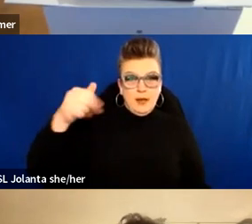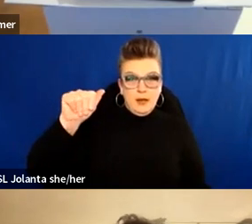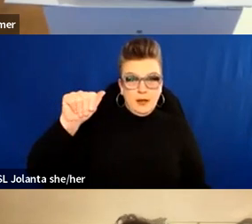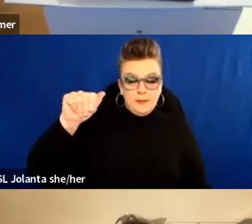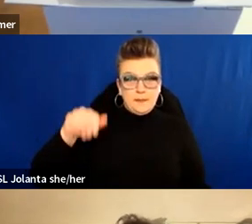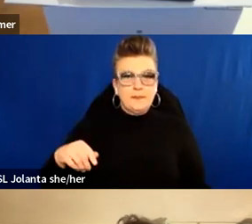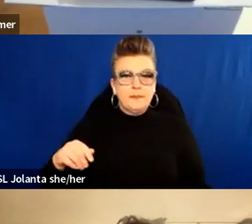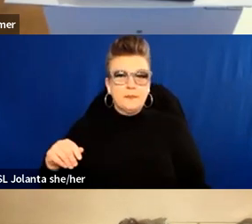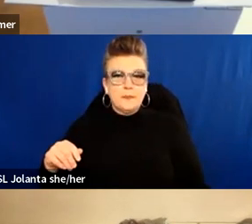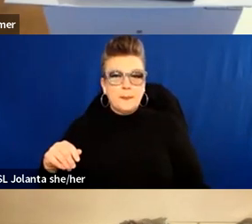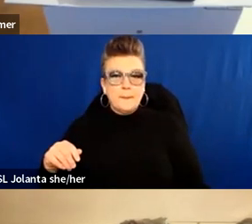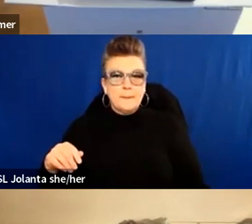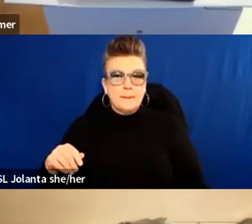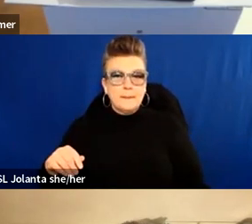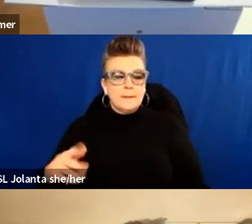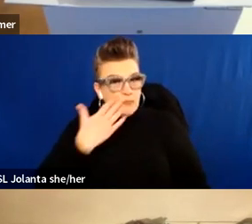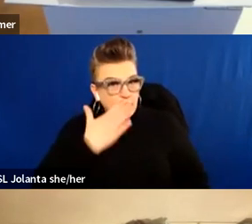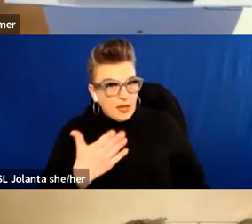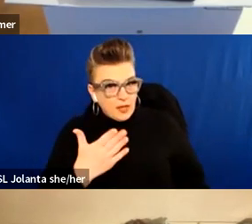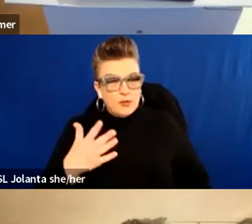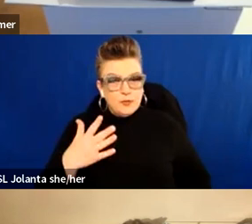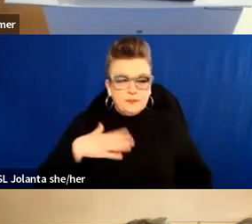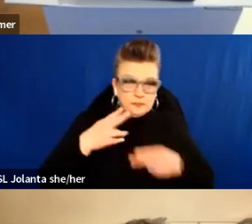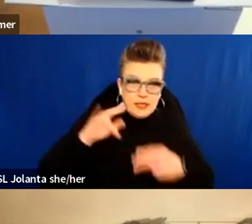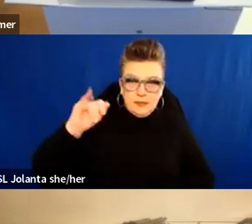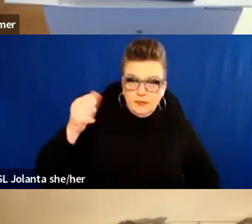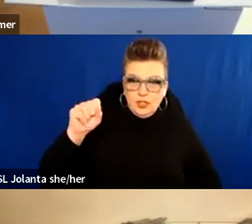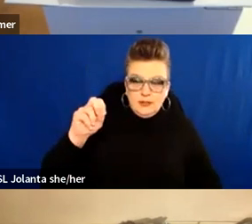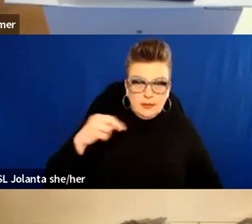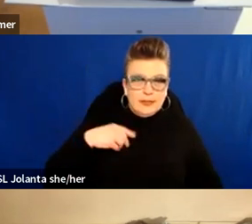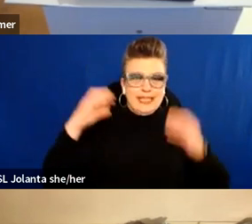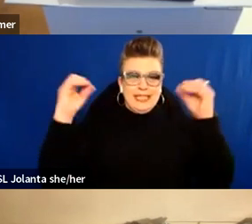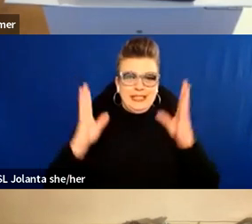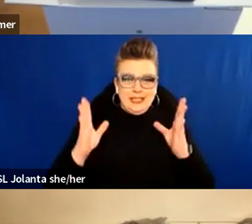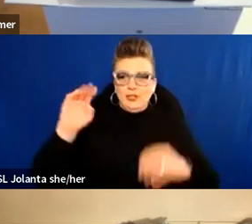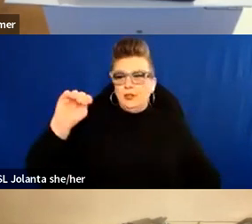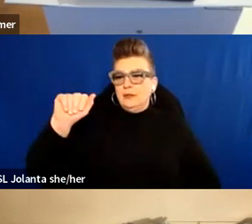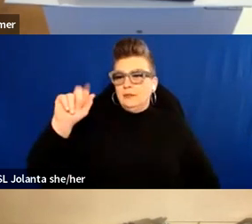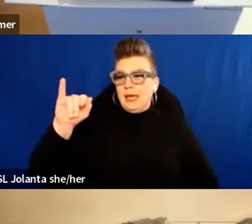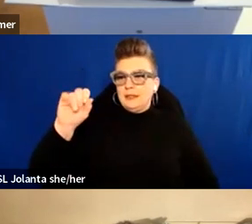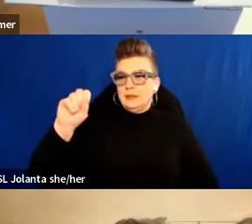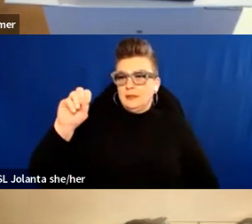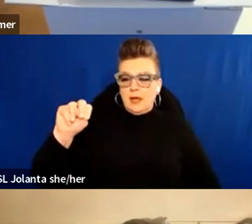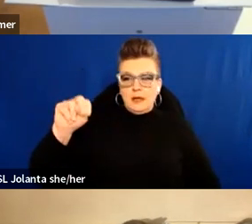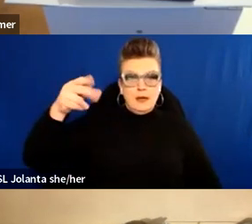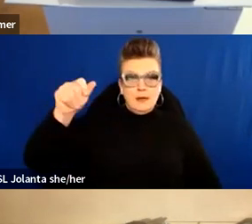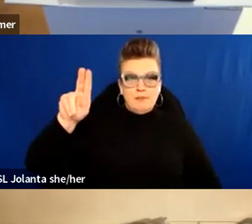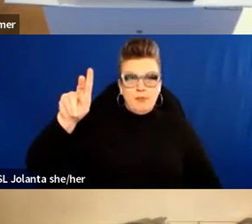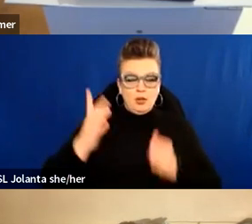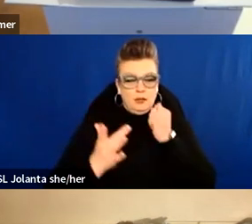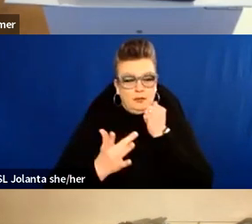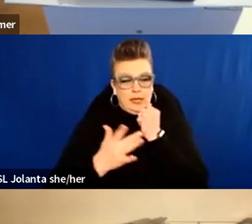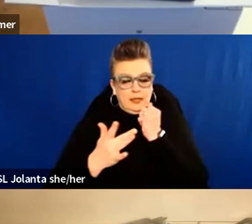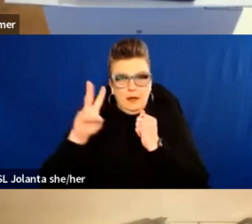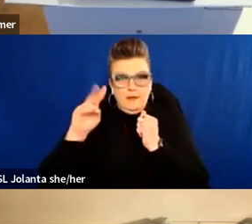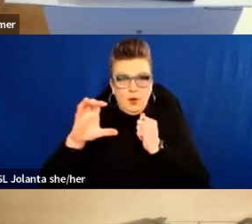um good evening thank you my name is jason smaha i am a teacher at madison park technical vocational high school um yesterday dr cassidius and her